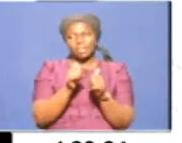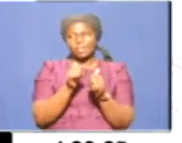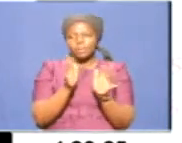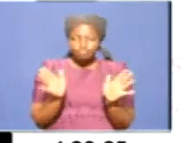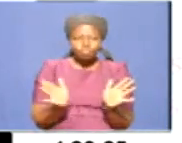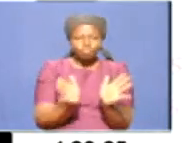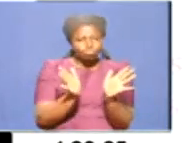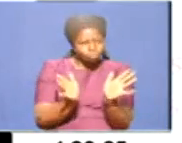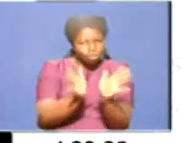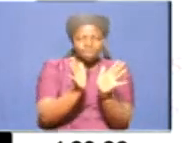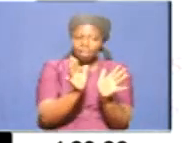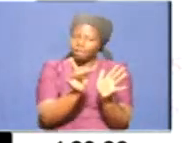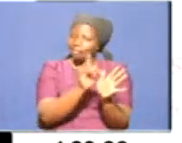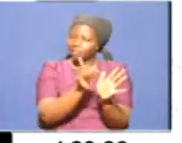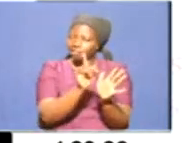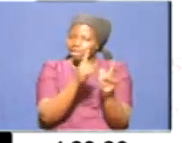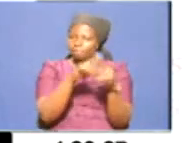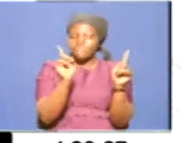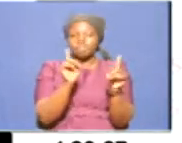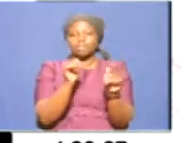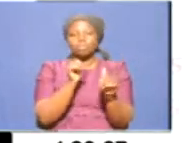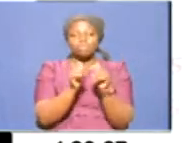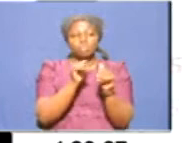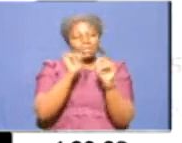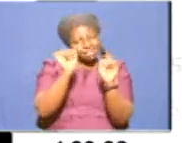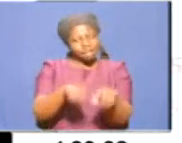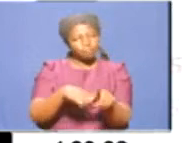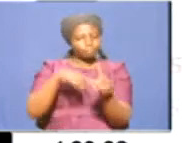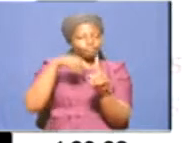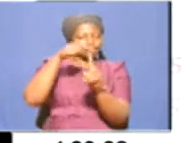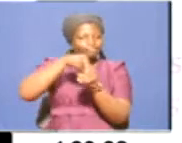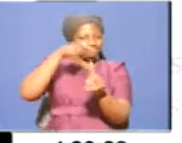but we are going to lobby. We are going to